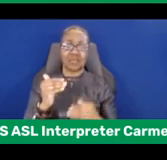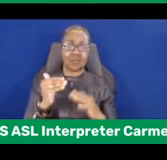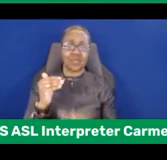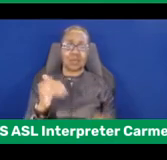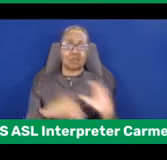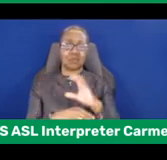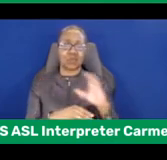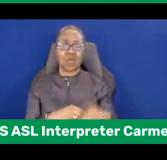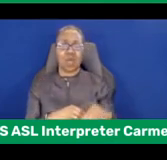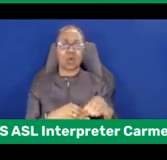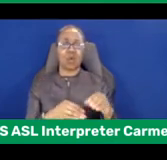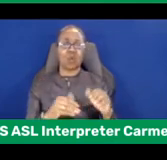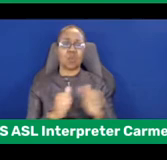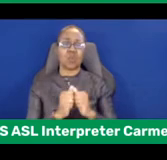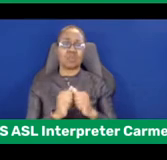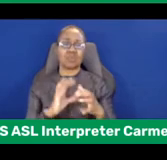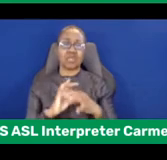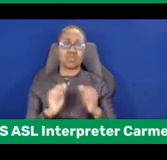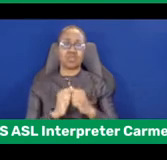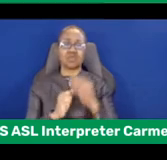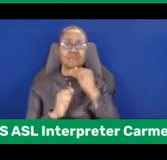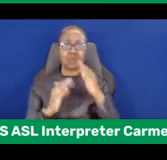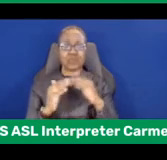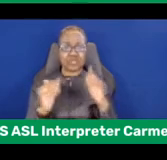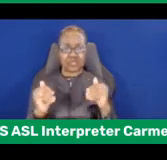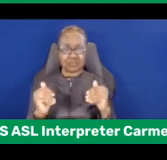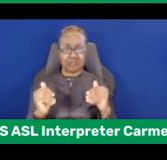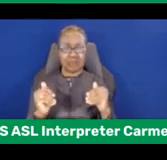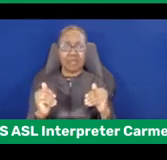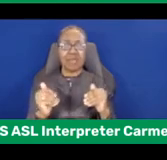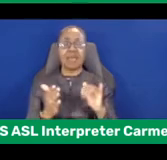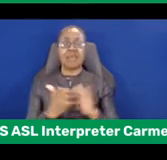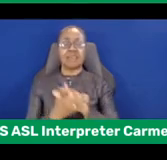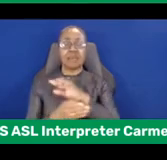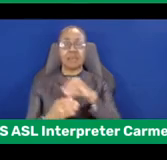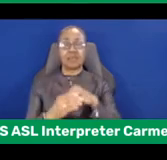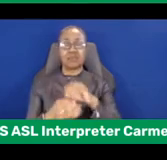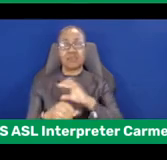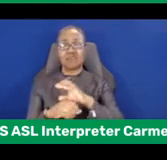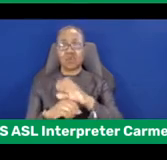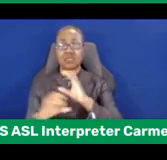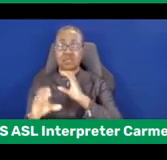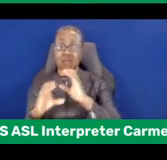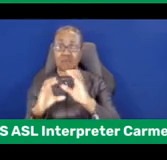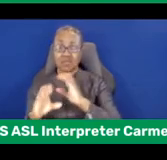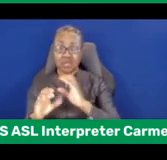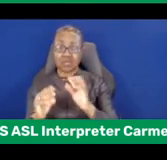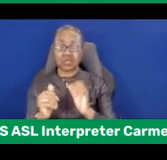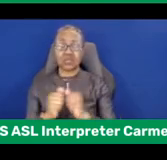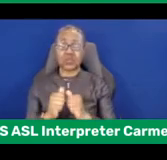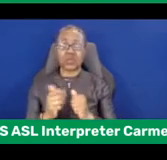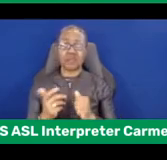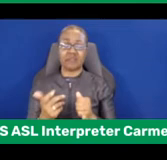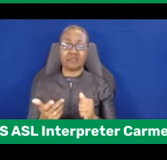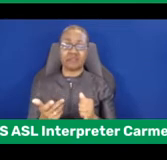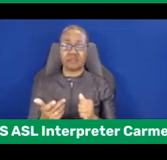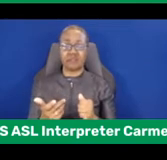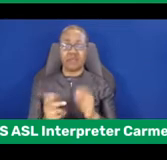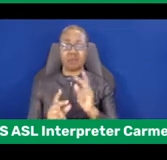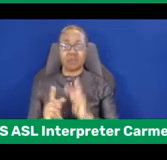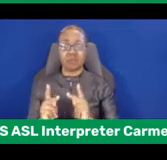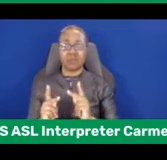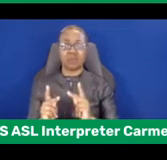food systems. And in some cases, that includes forcing conversations with folks